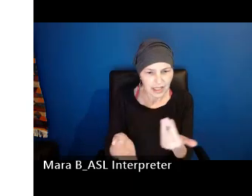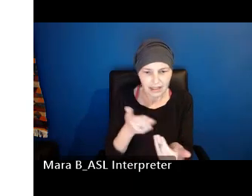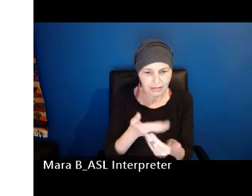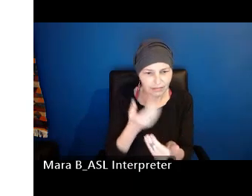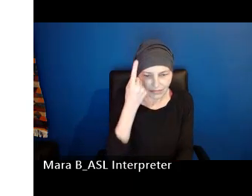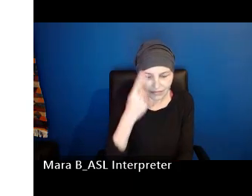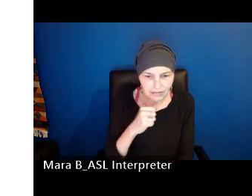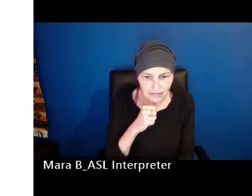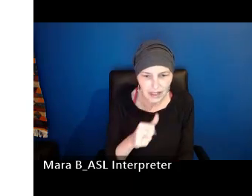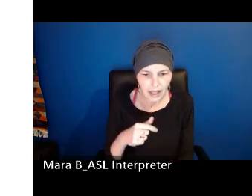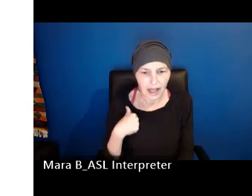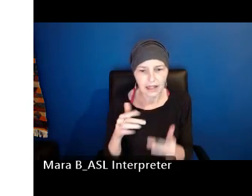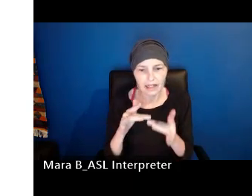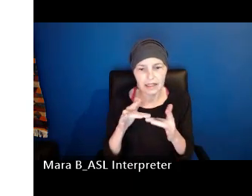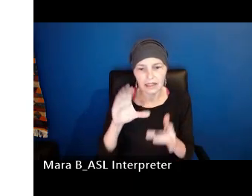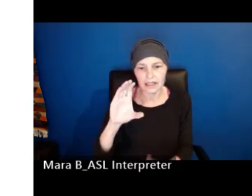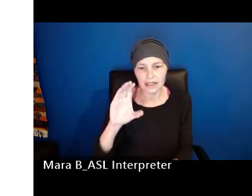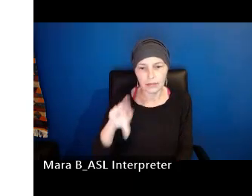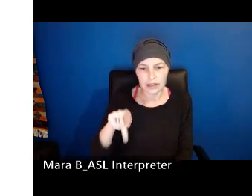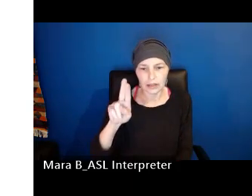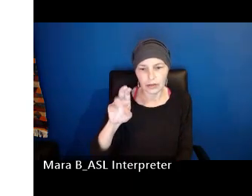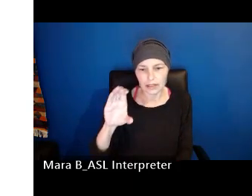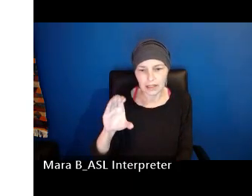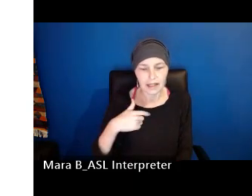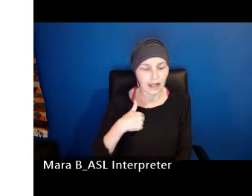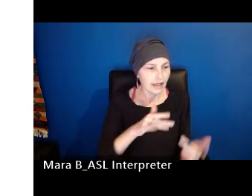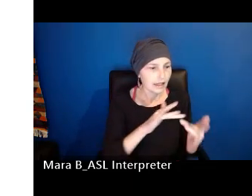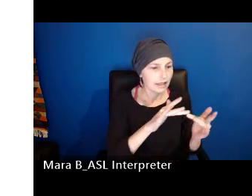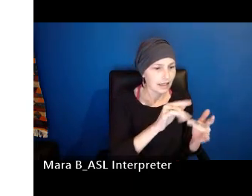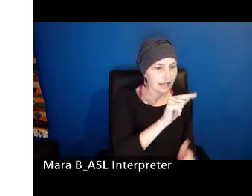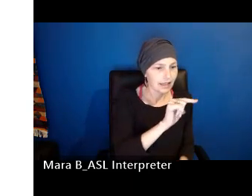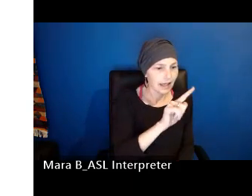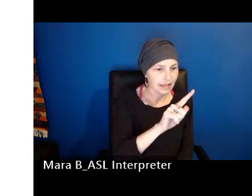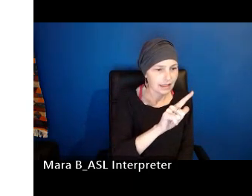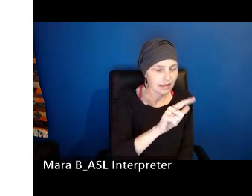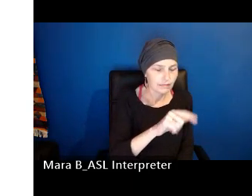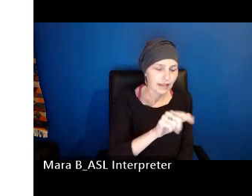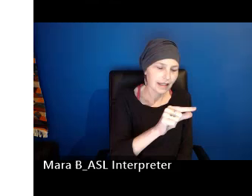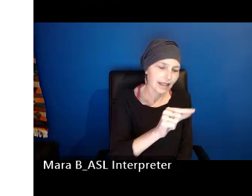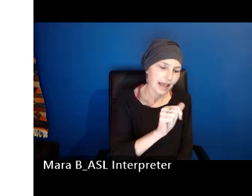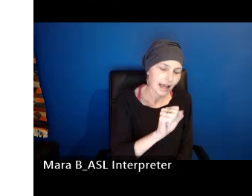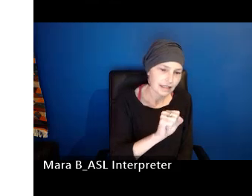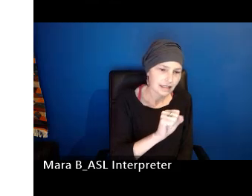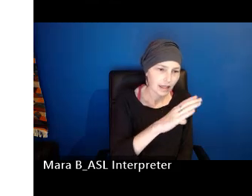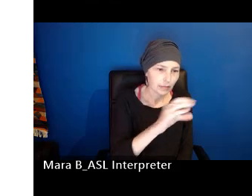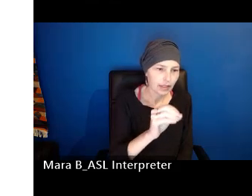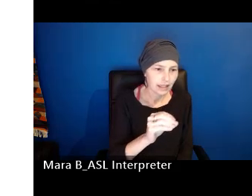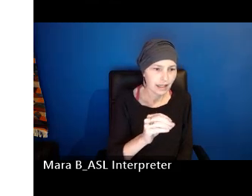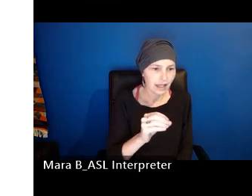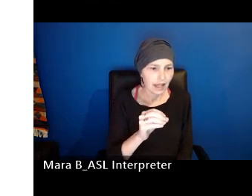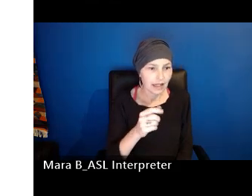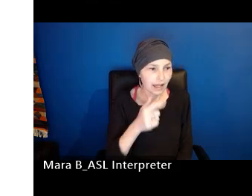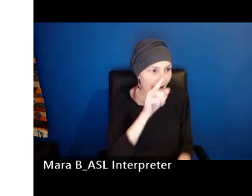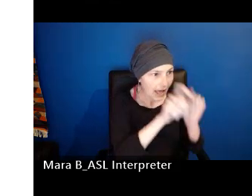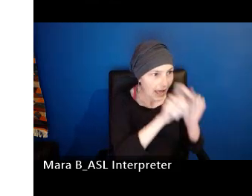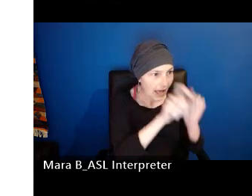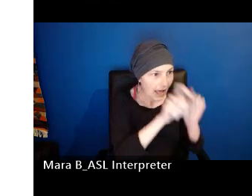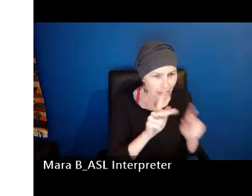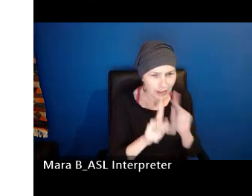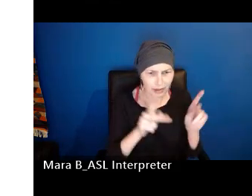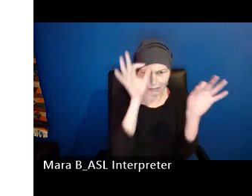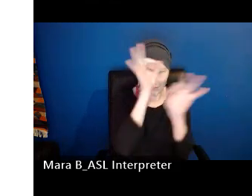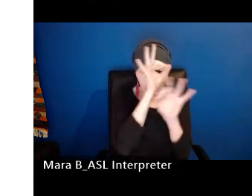company. All of a sudden, everybody doesn't know anything about it except the flyer. I think if it's going to be done, which we're all against, it